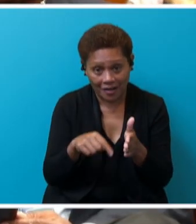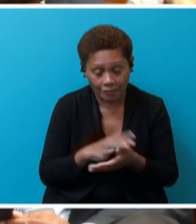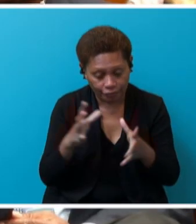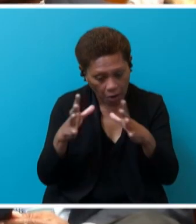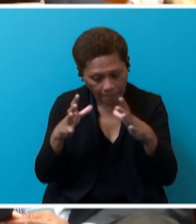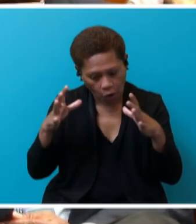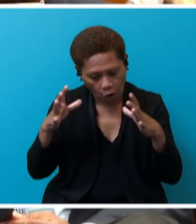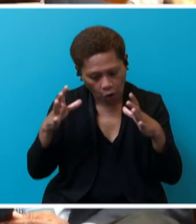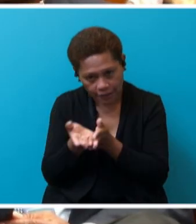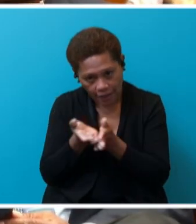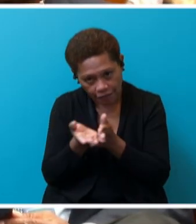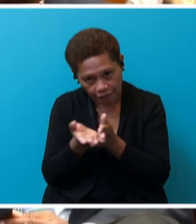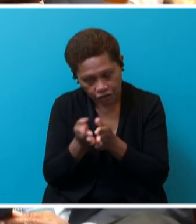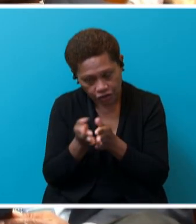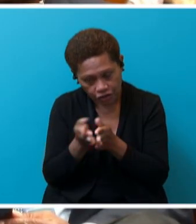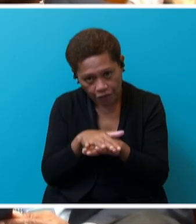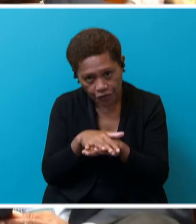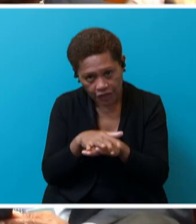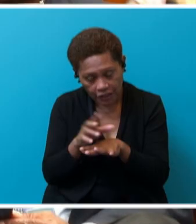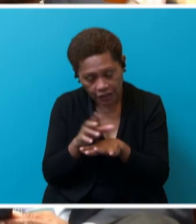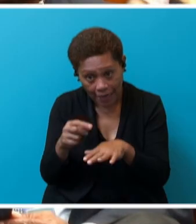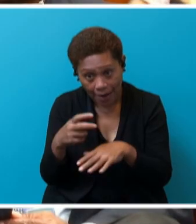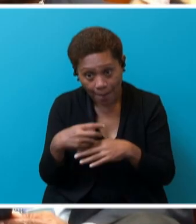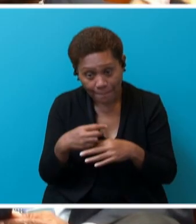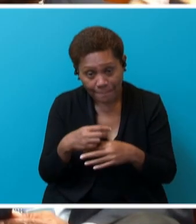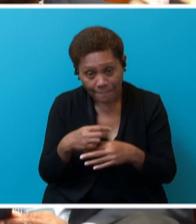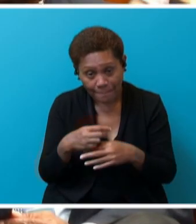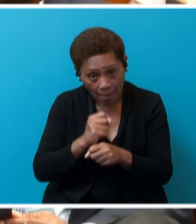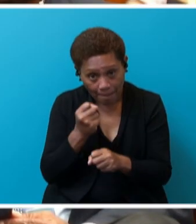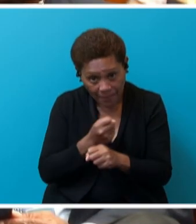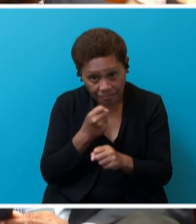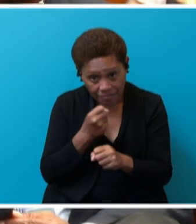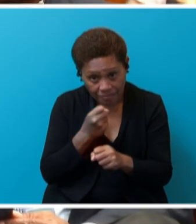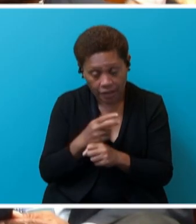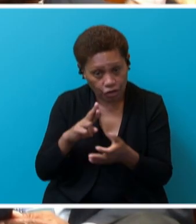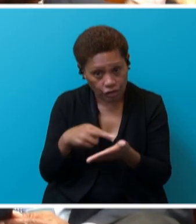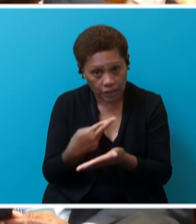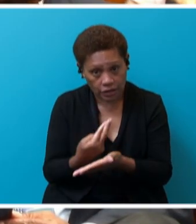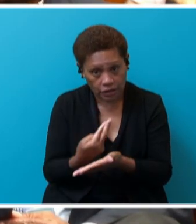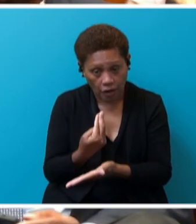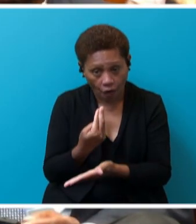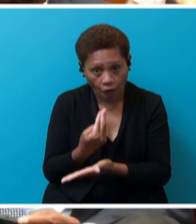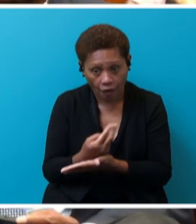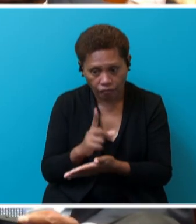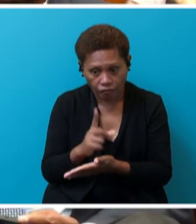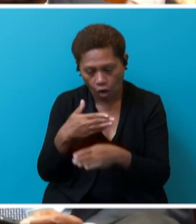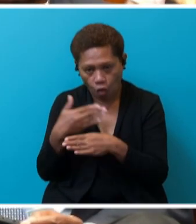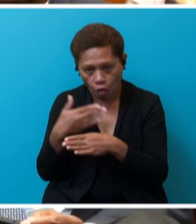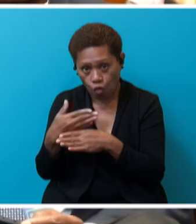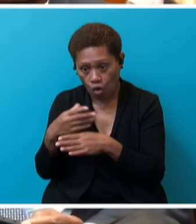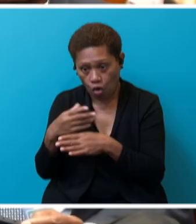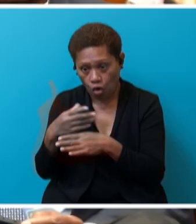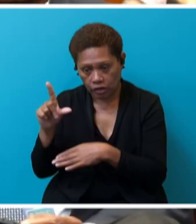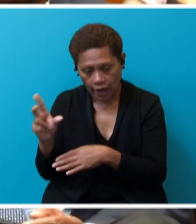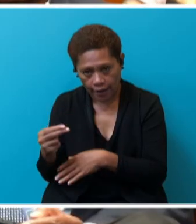service coverage, modernizing assets and building resilience into every aspect of the operations. One of the landmark achievements